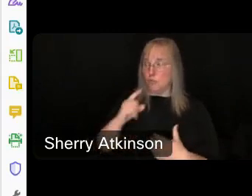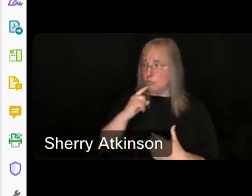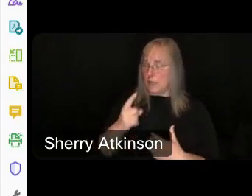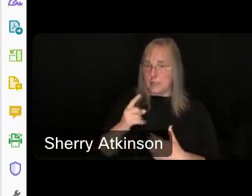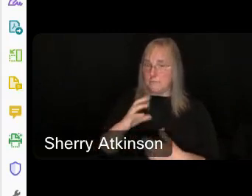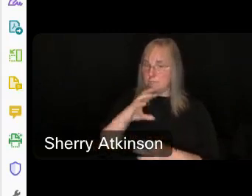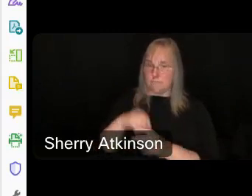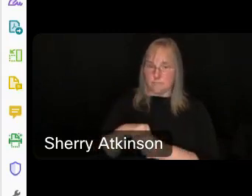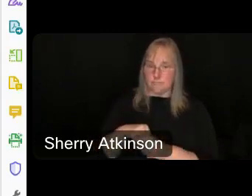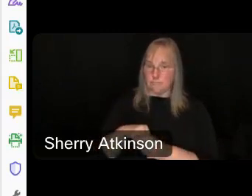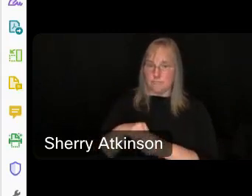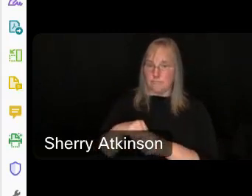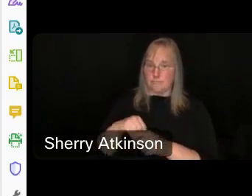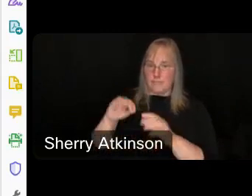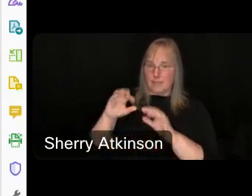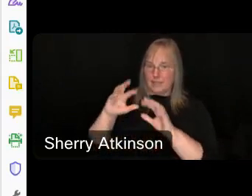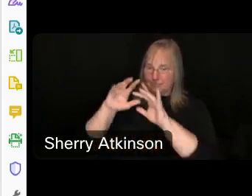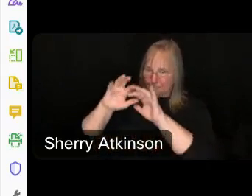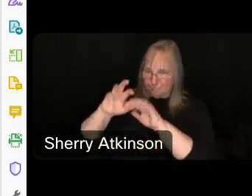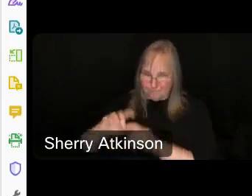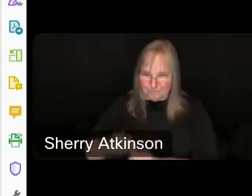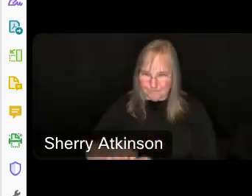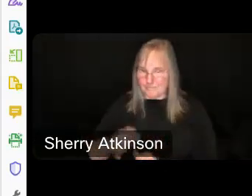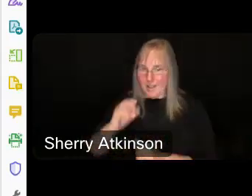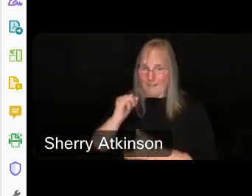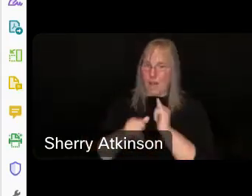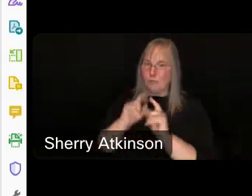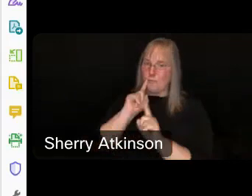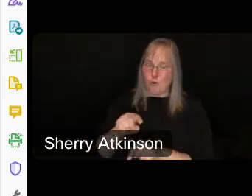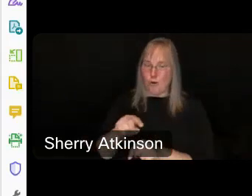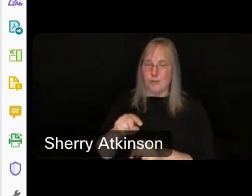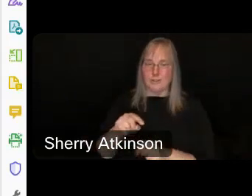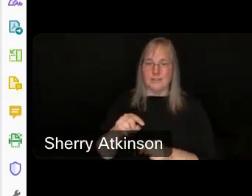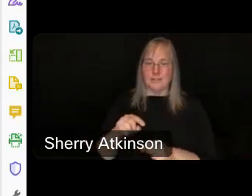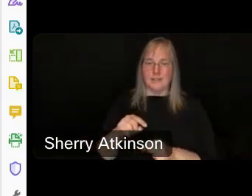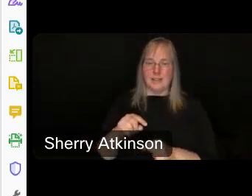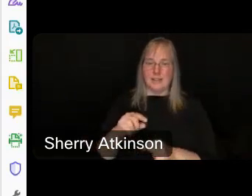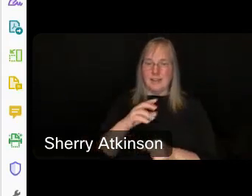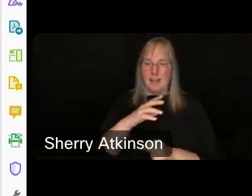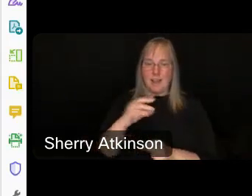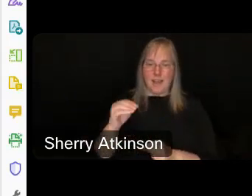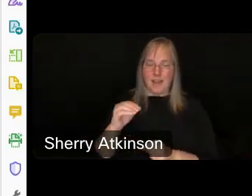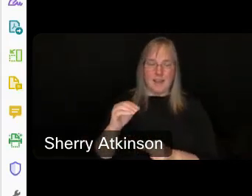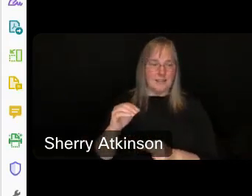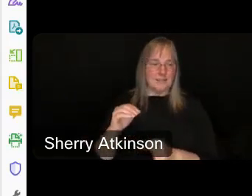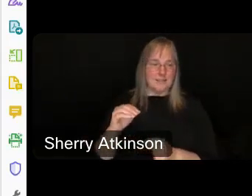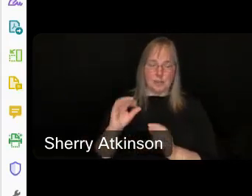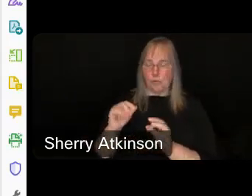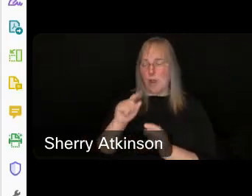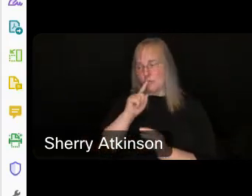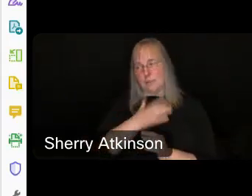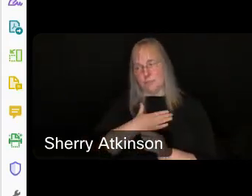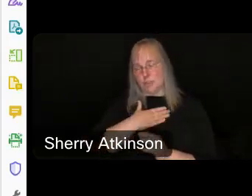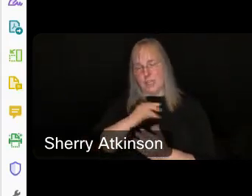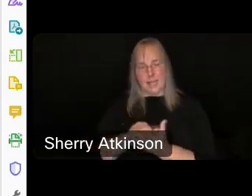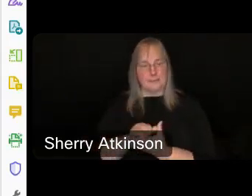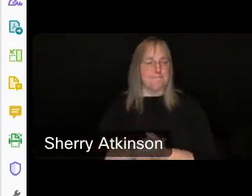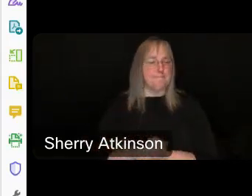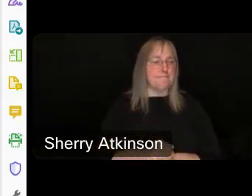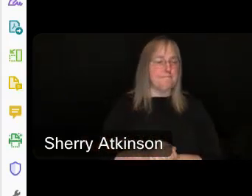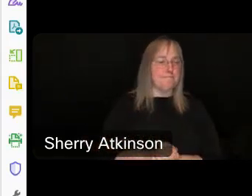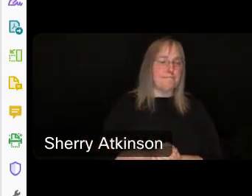wordsmith for the final report and put a lot of time for narratives added. So I appreciate that. Oh,